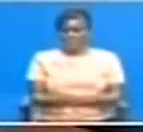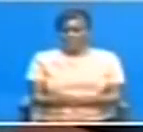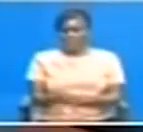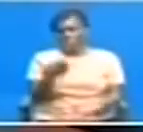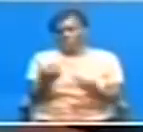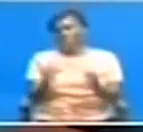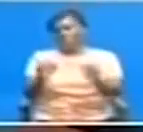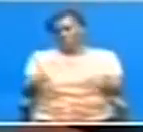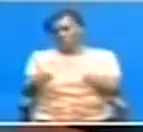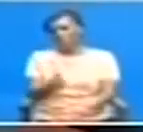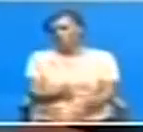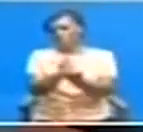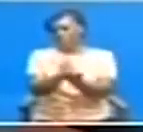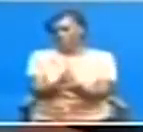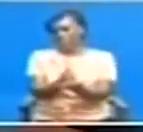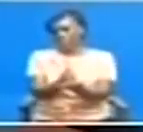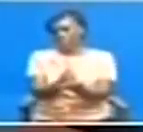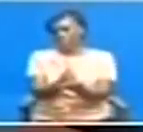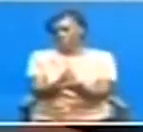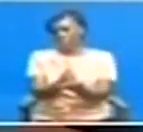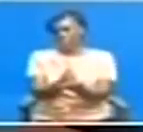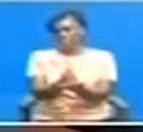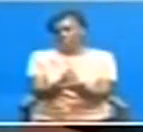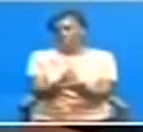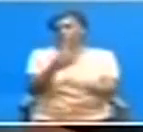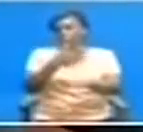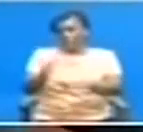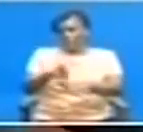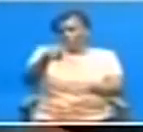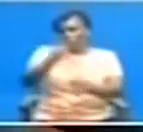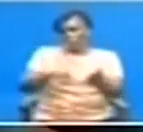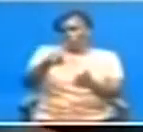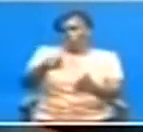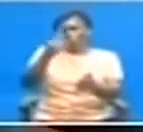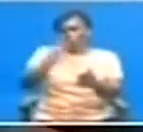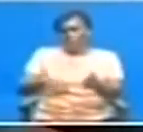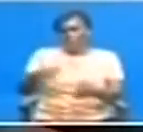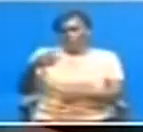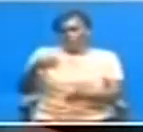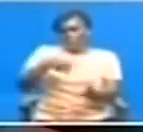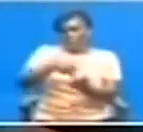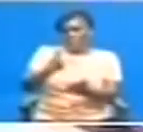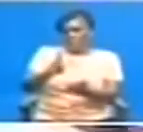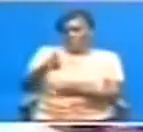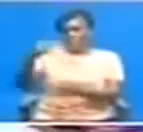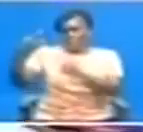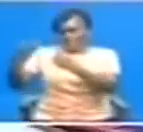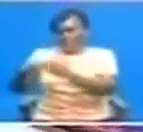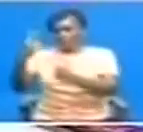Maybe we can help him become that miracle baby. Send whatever you can to that pay bill number. Pay bill is